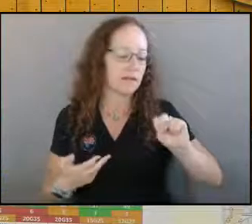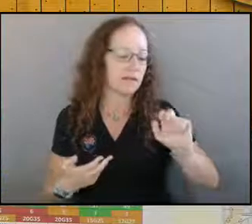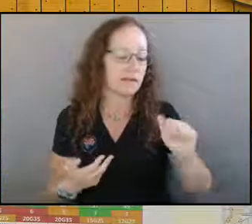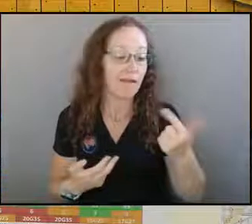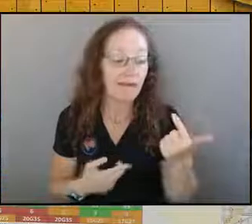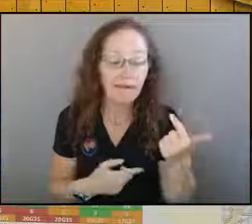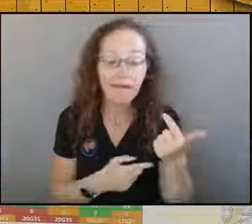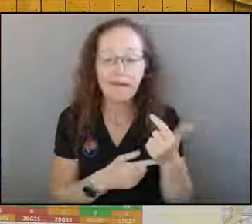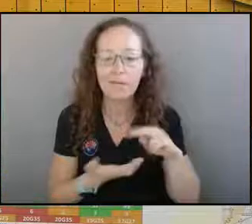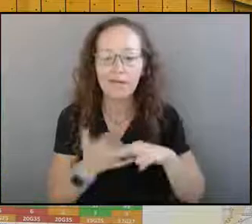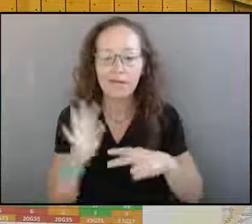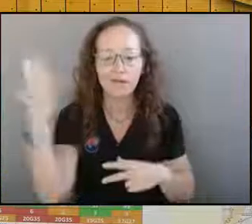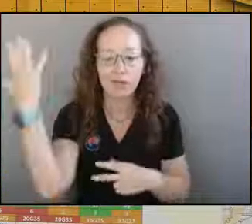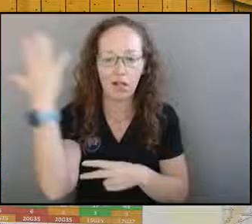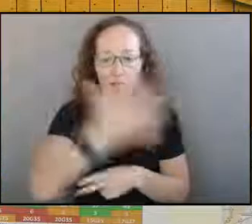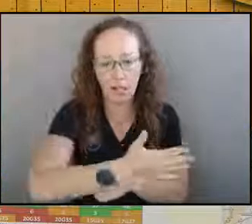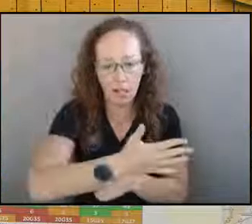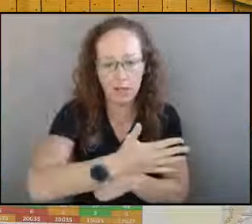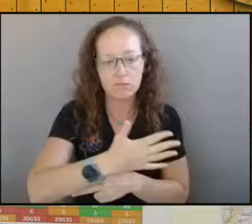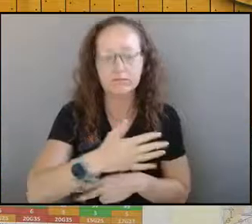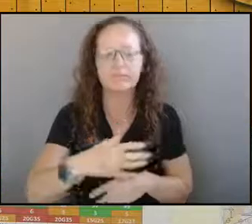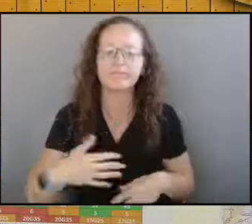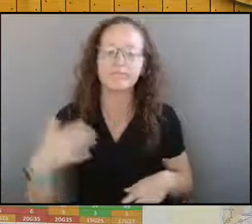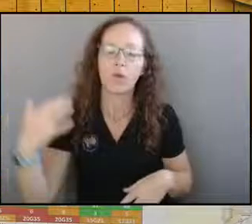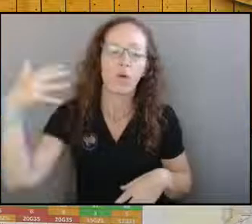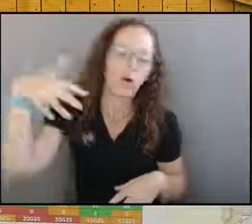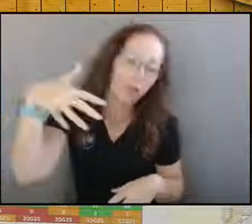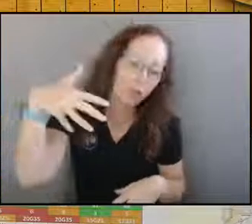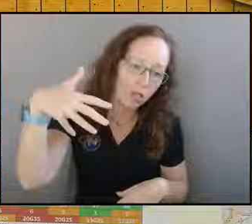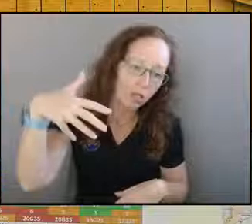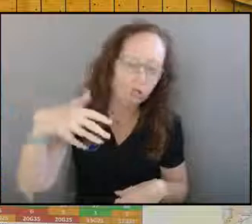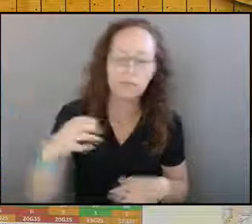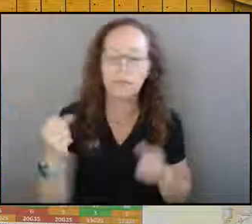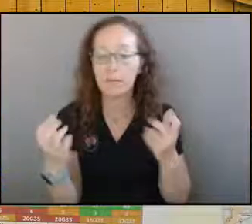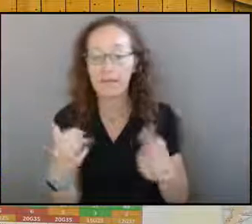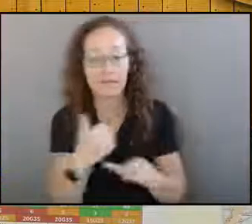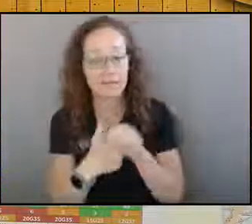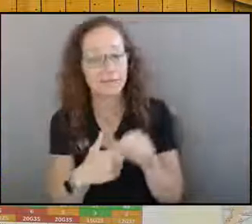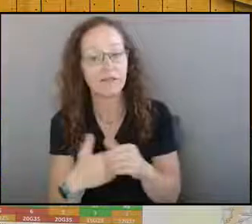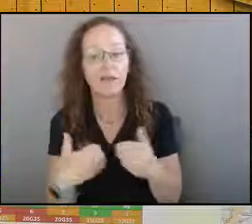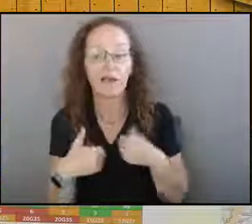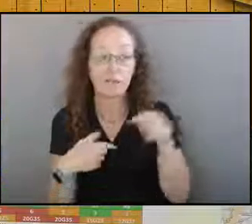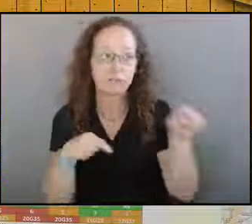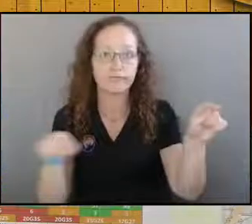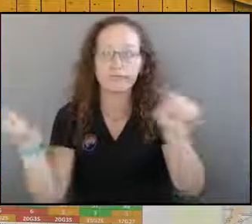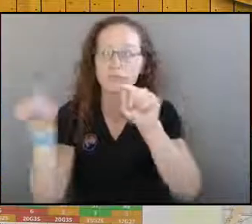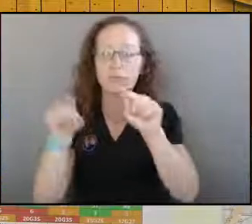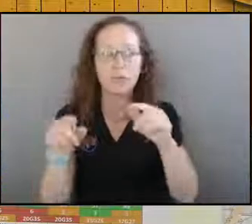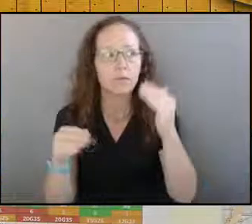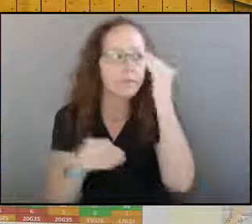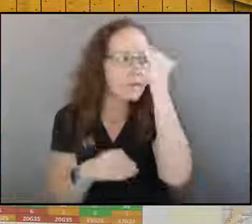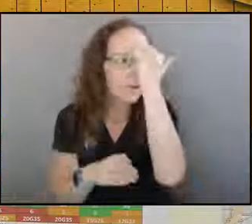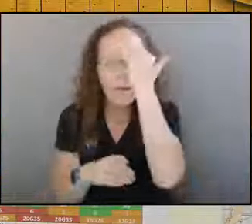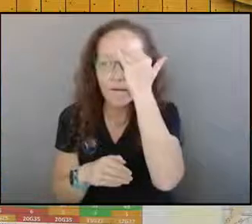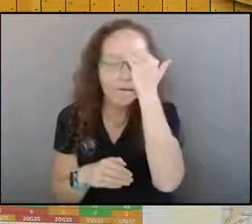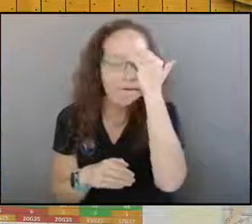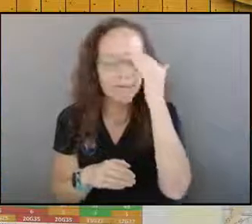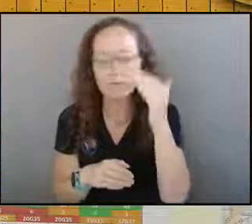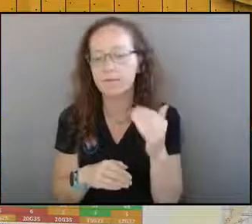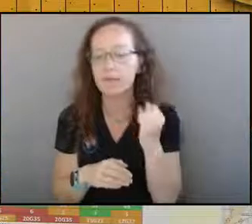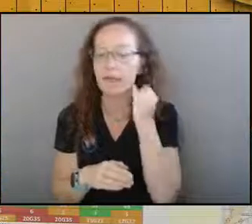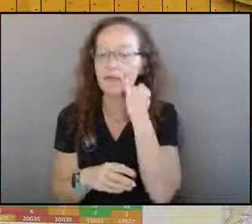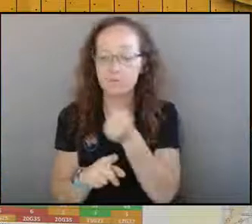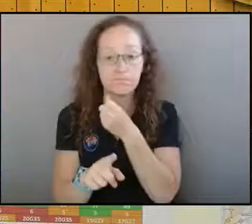falling down. There's going to be a lot of hazards there still. Just be aware and be cognizant. If you do run into any of these